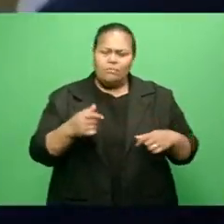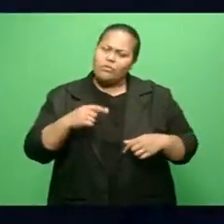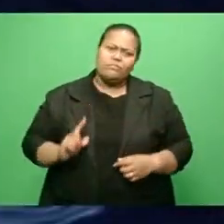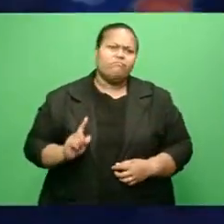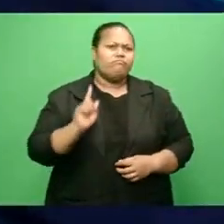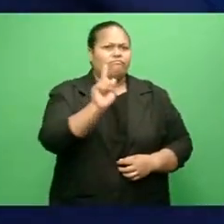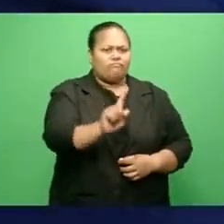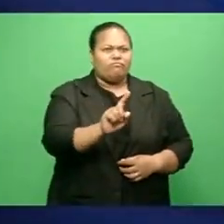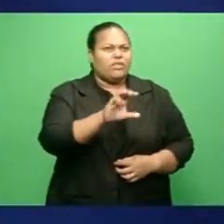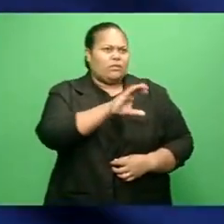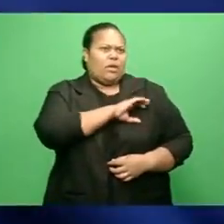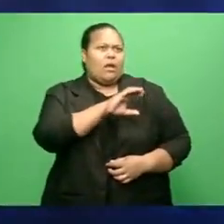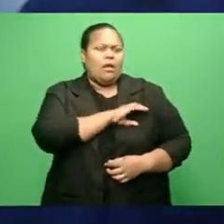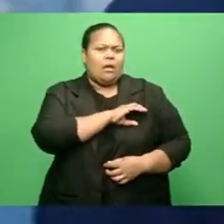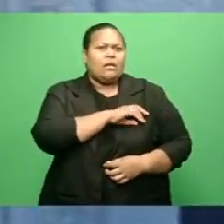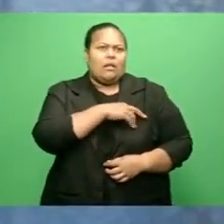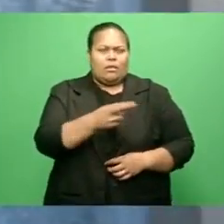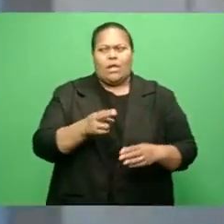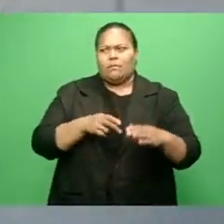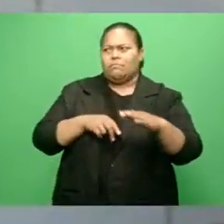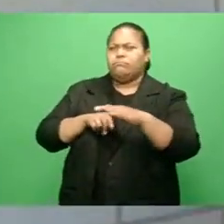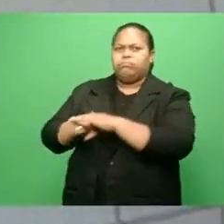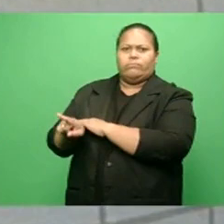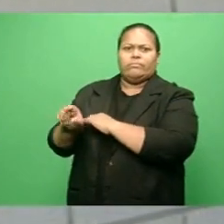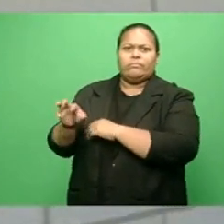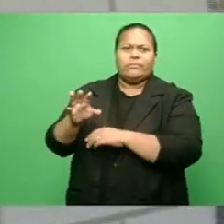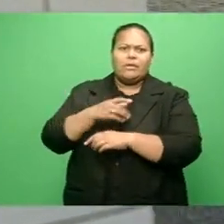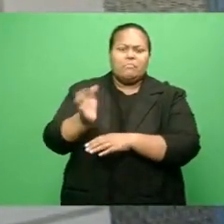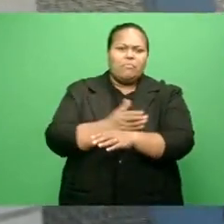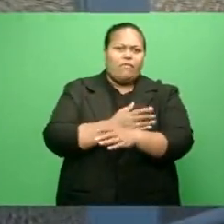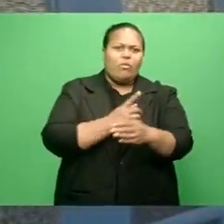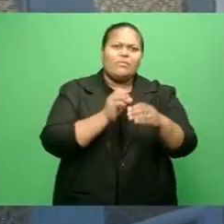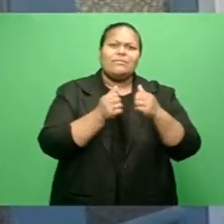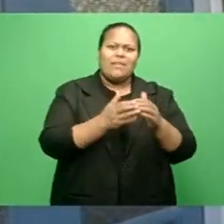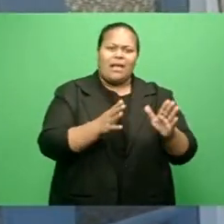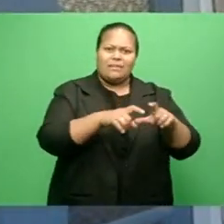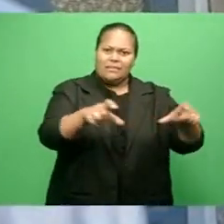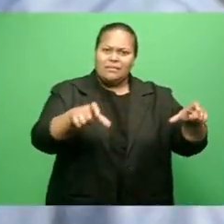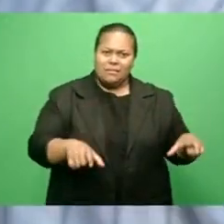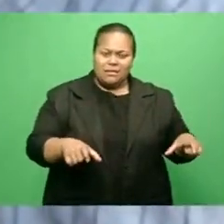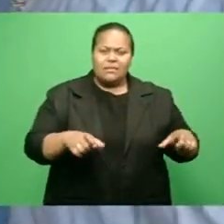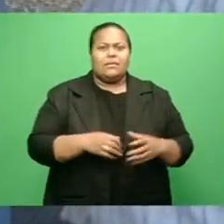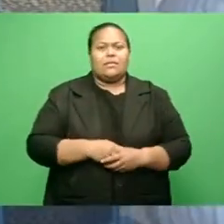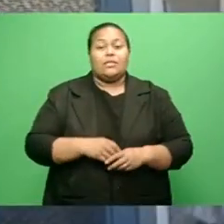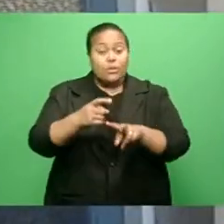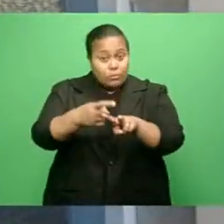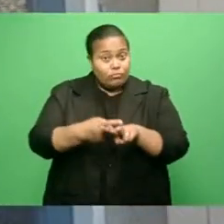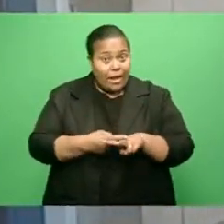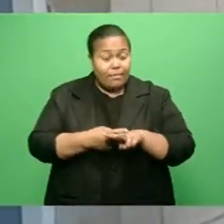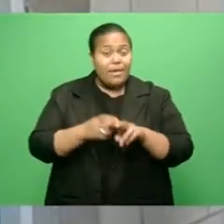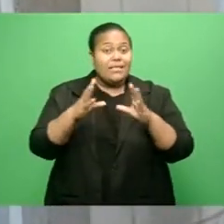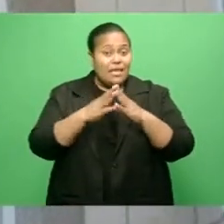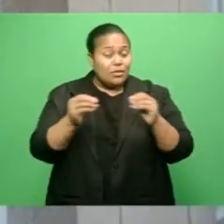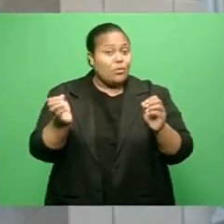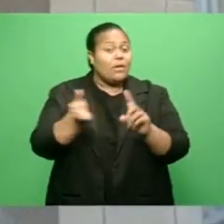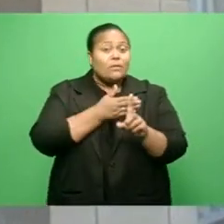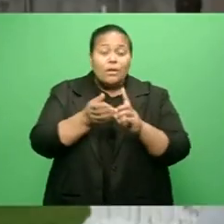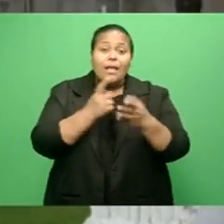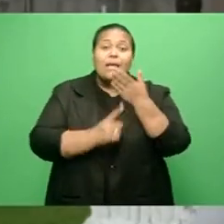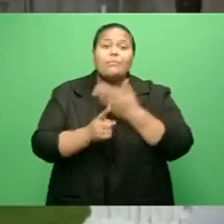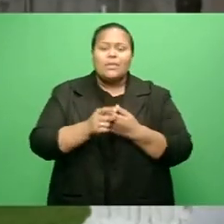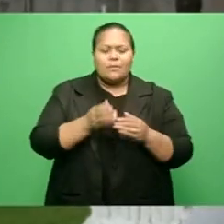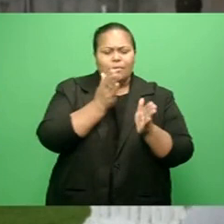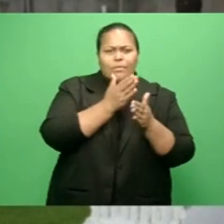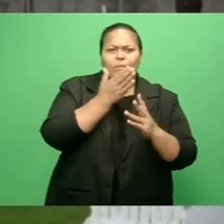got scared and ran away before the trial commenced. The court heard that the rape and sexual assault happened between 2014 and